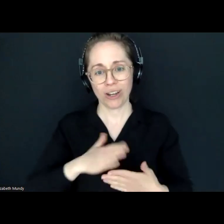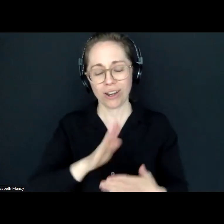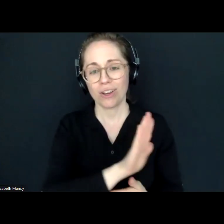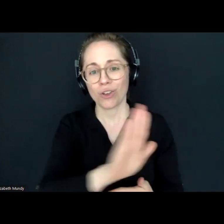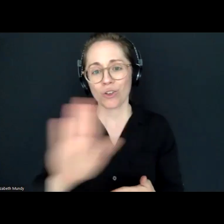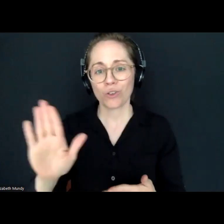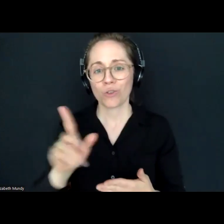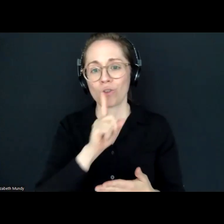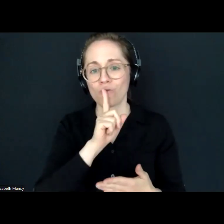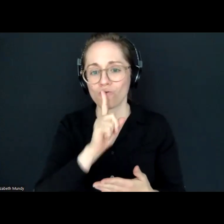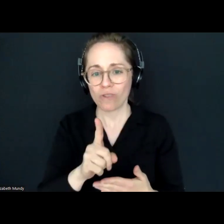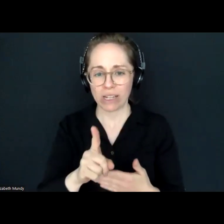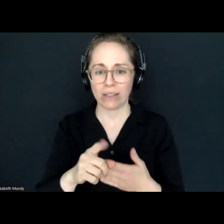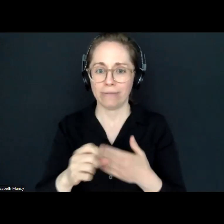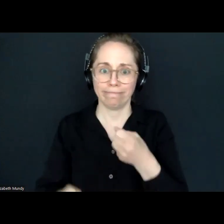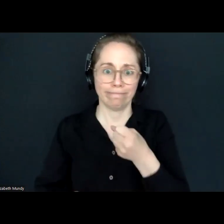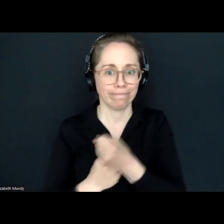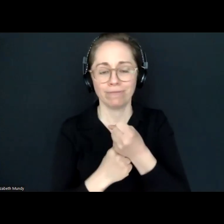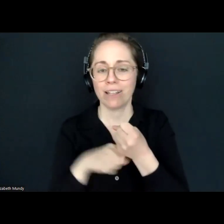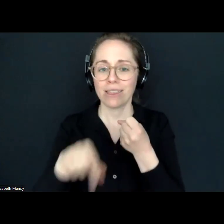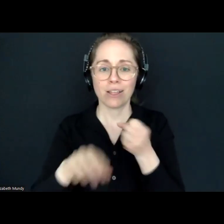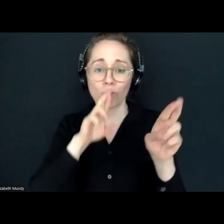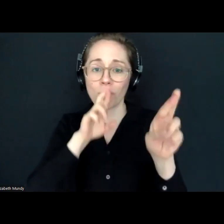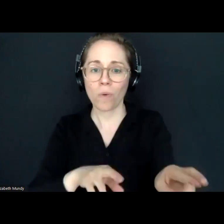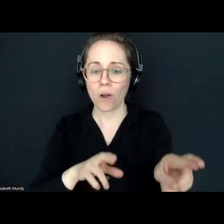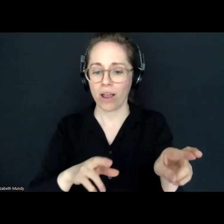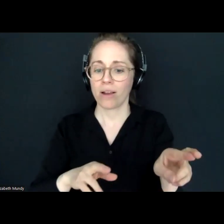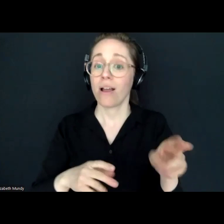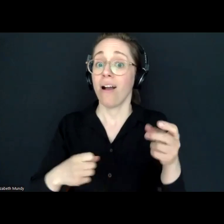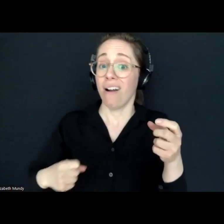anchored this report and continue to push us to think about